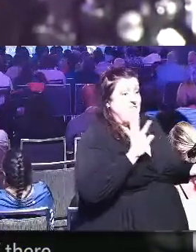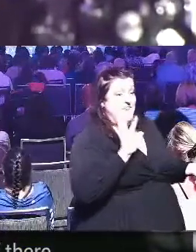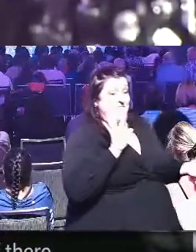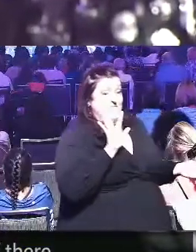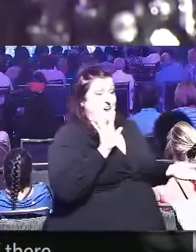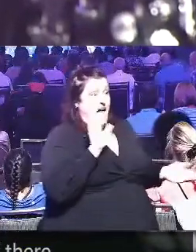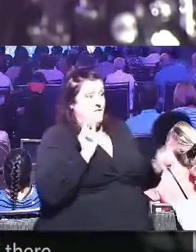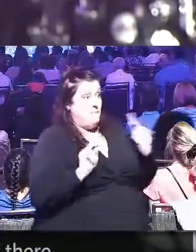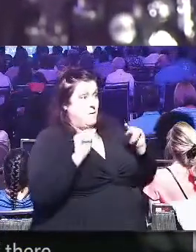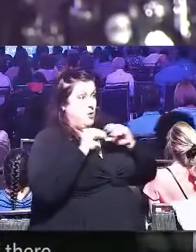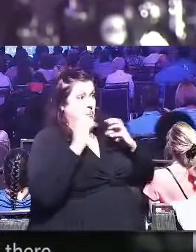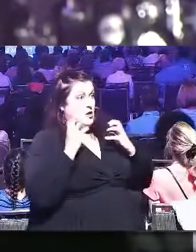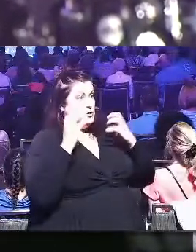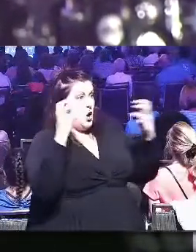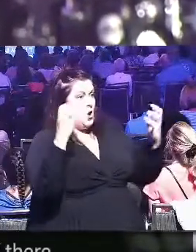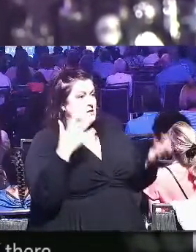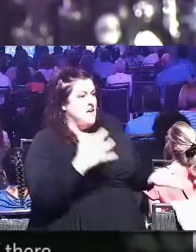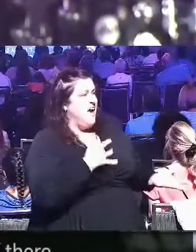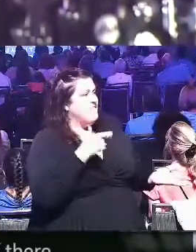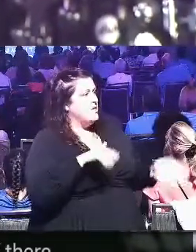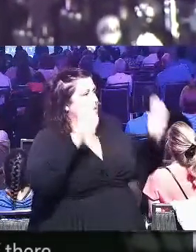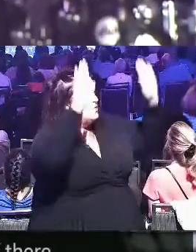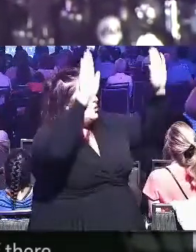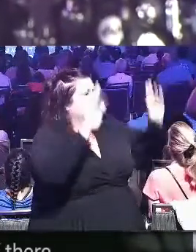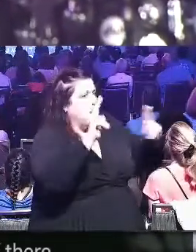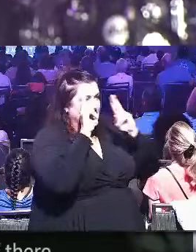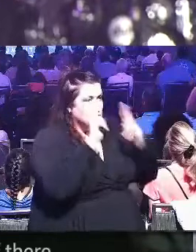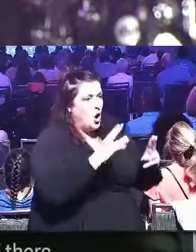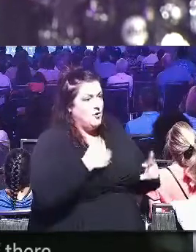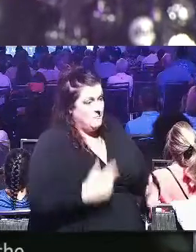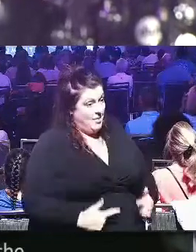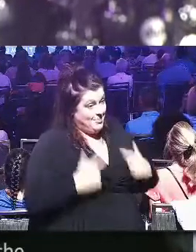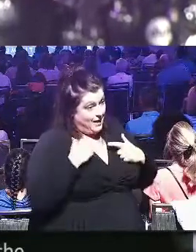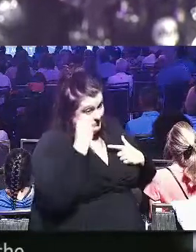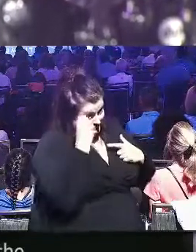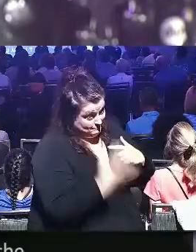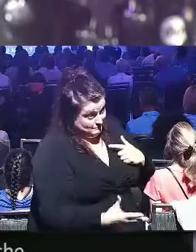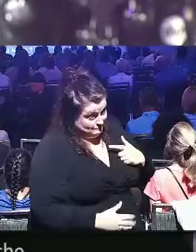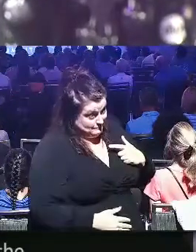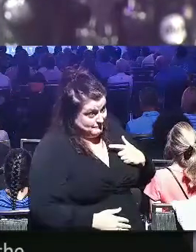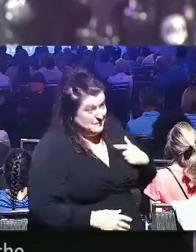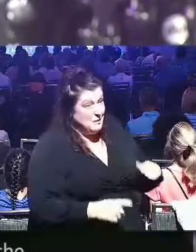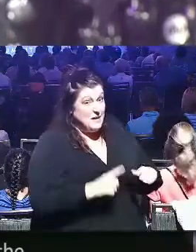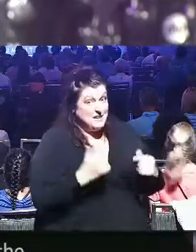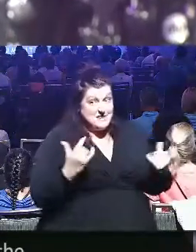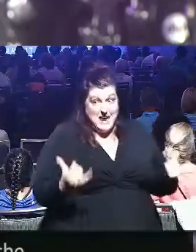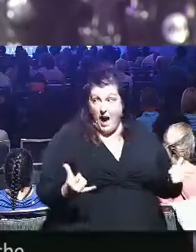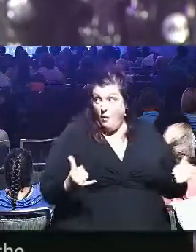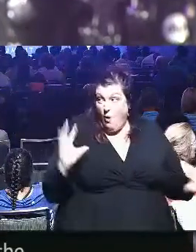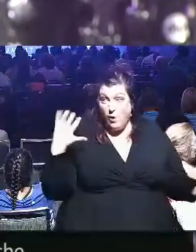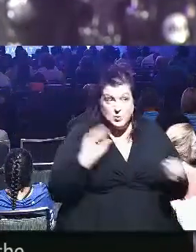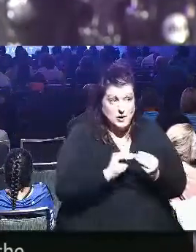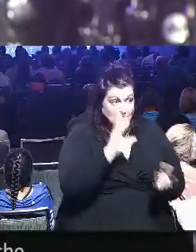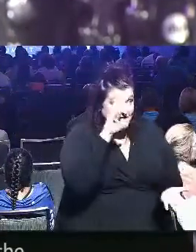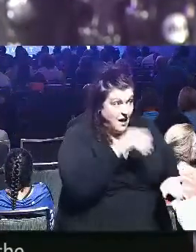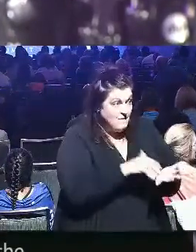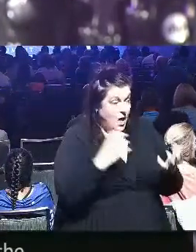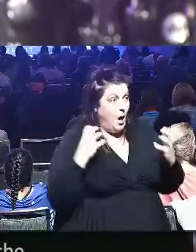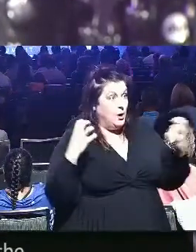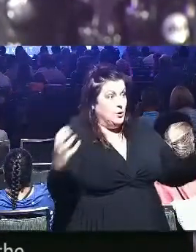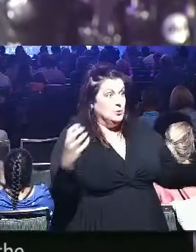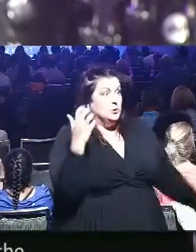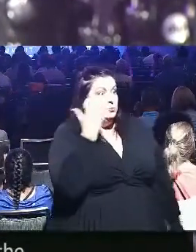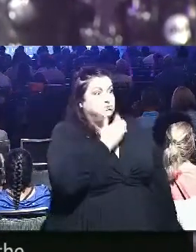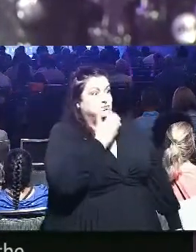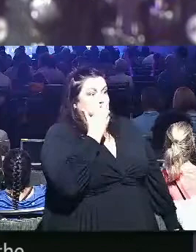audience today, I would feel like this is the greatest honor of my life. And there's about 5,000 of us in this auditorium